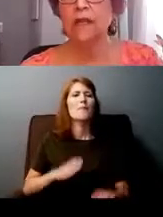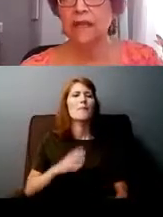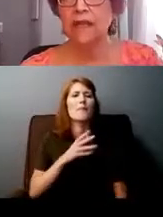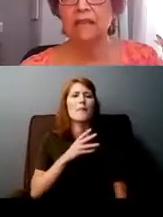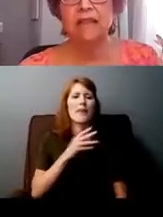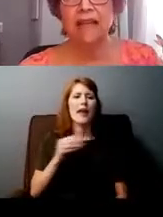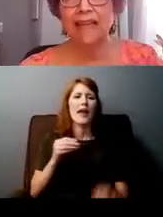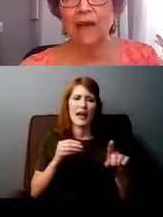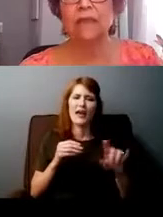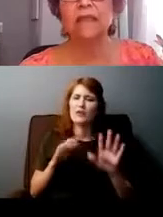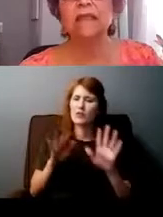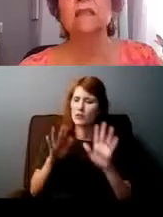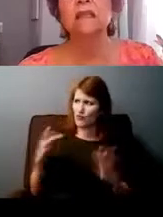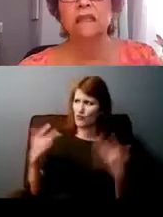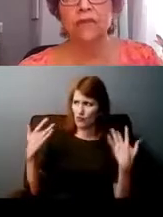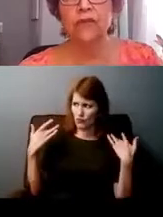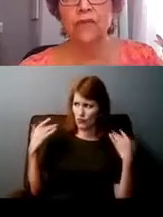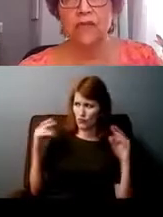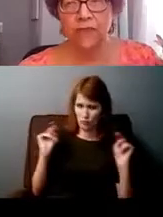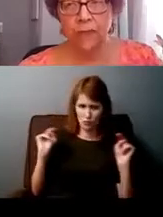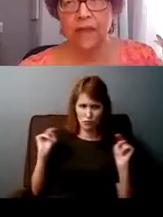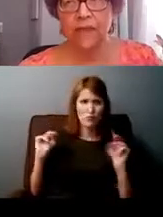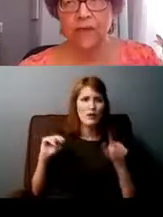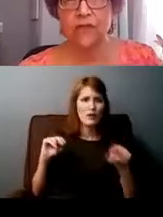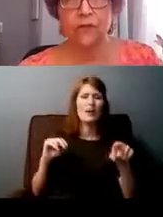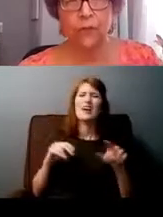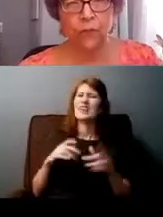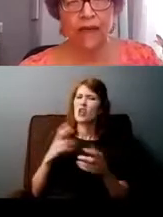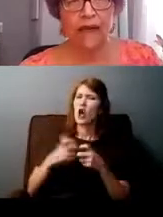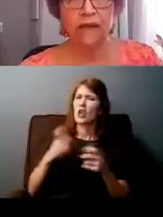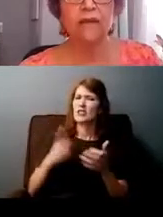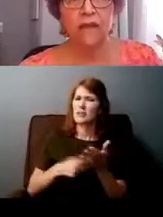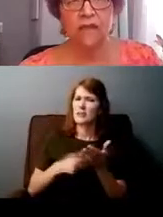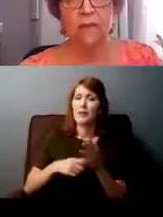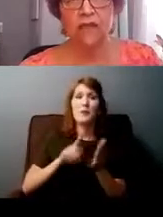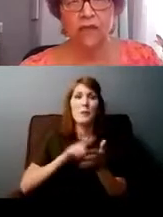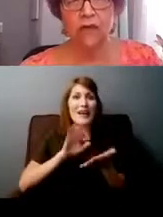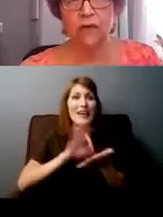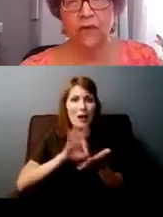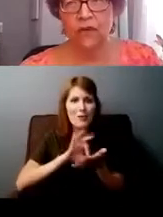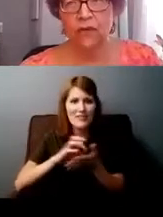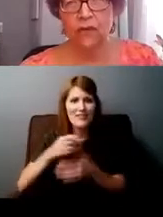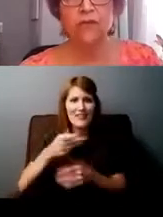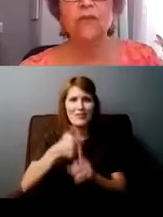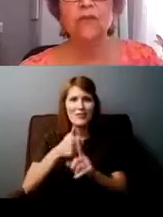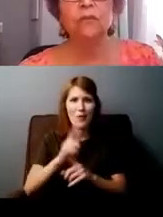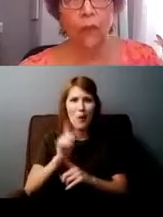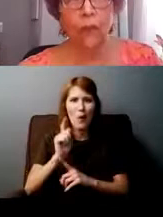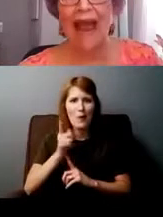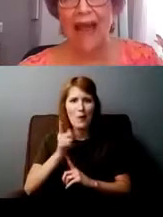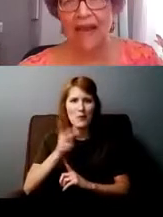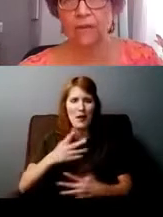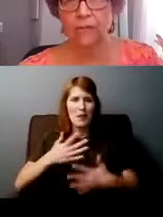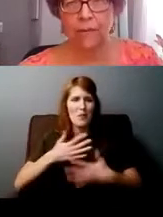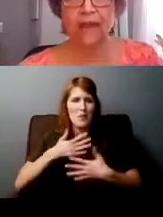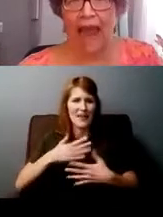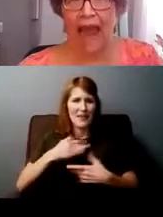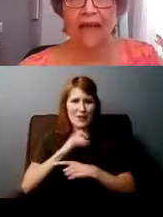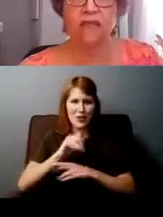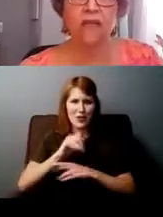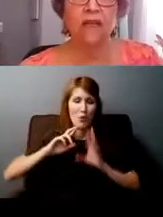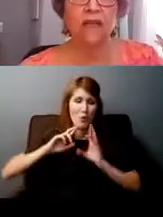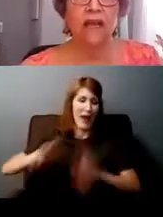calmness, but again, that counting, giving yourself a minute or two to breathe, to make sure that you don't react,